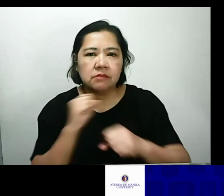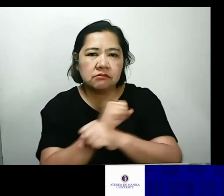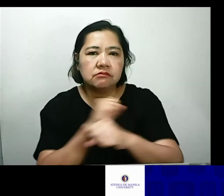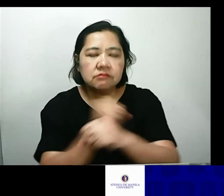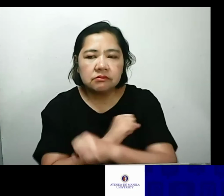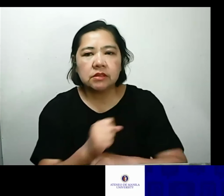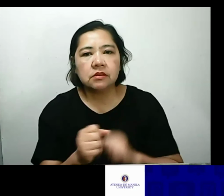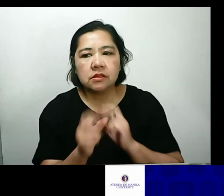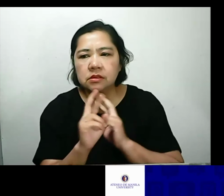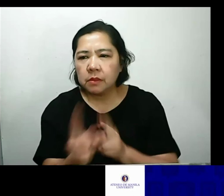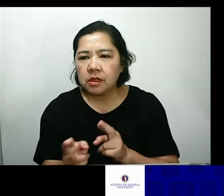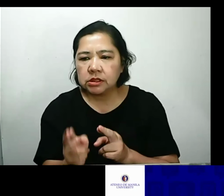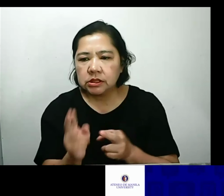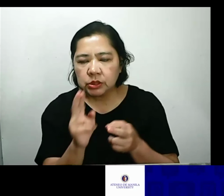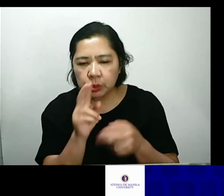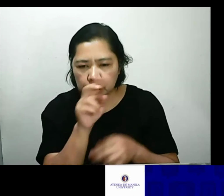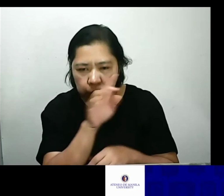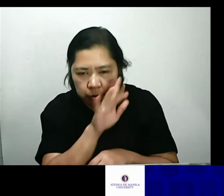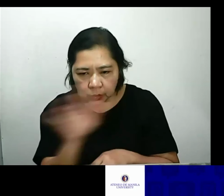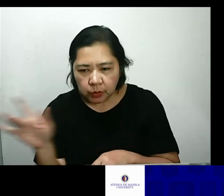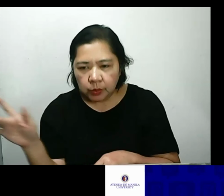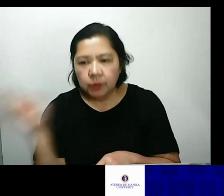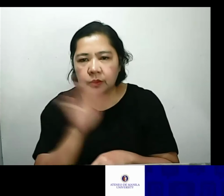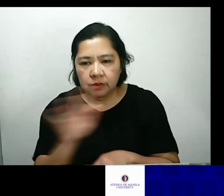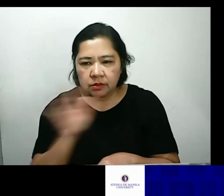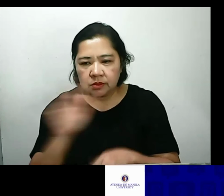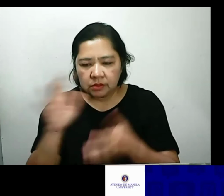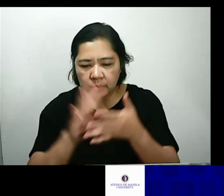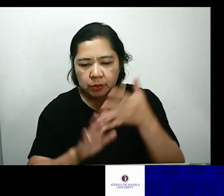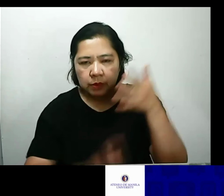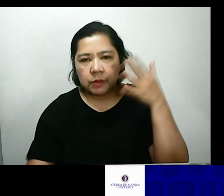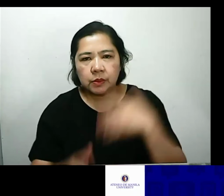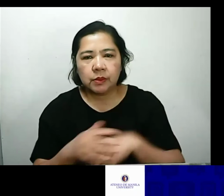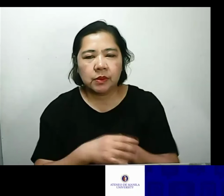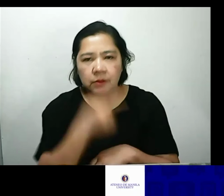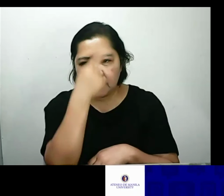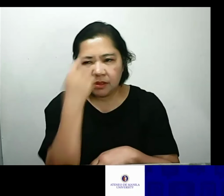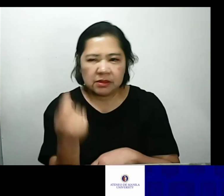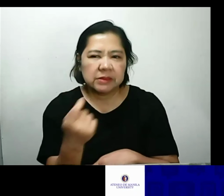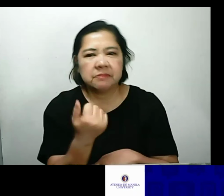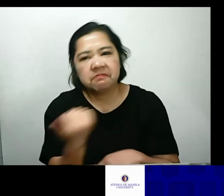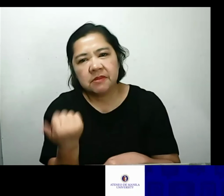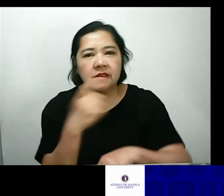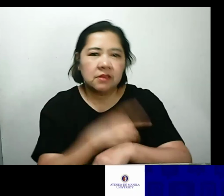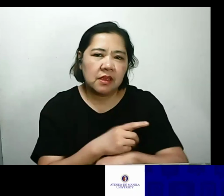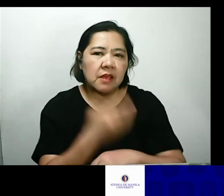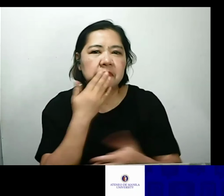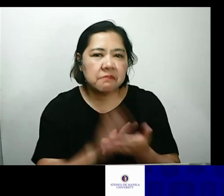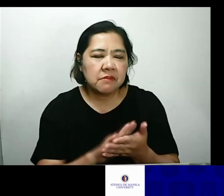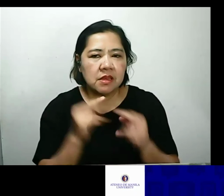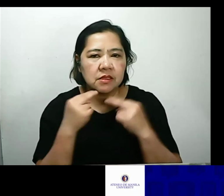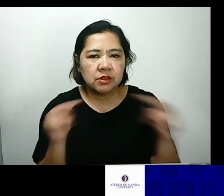ay mag-scroll down na lang, no? Kasi it's just another day, another bad news for the climate, right? So people would rather not see